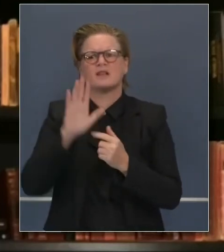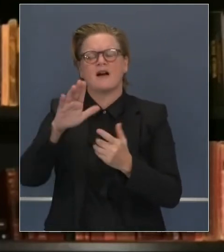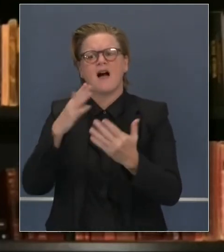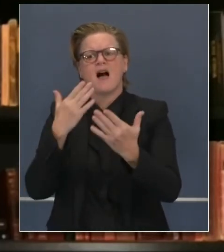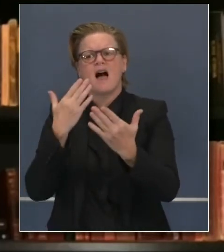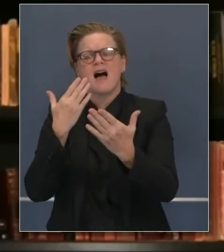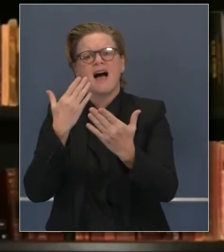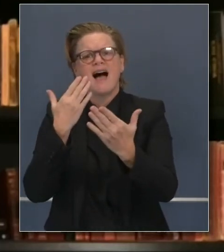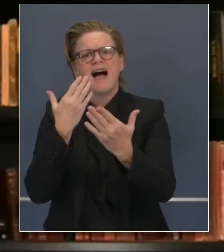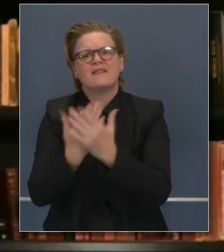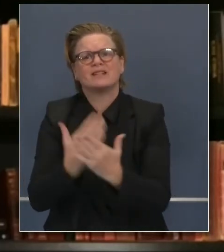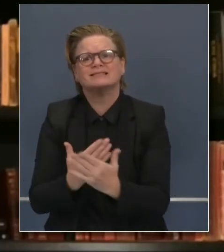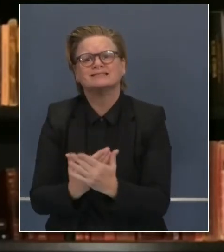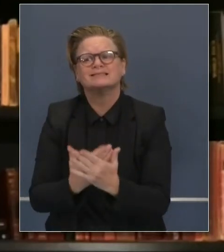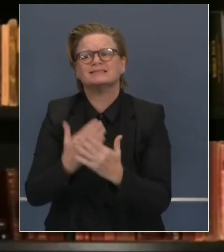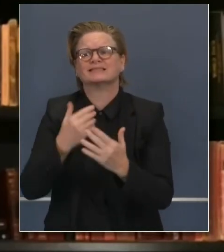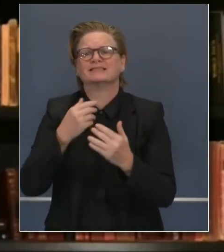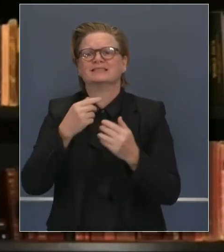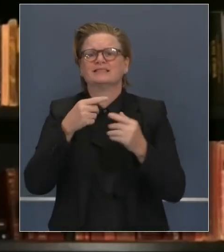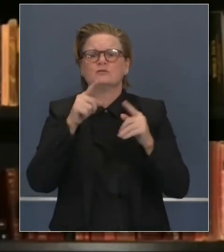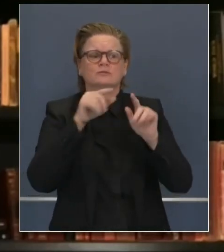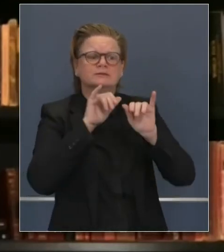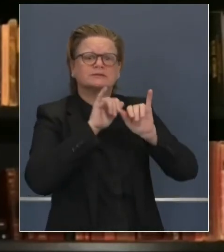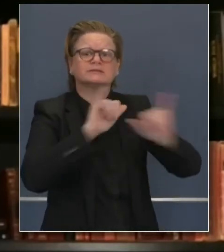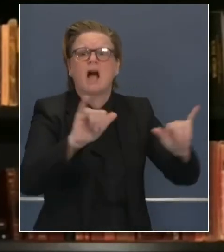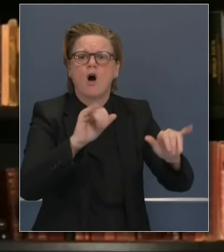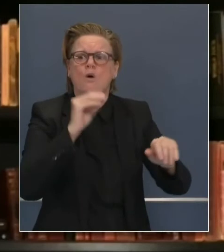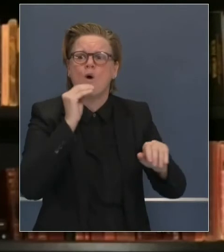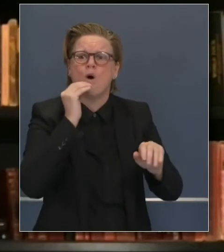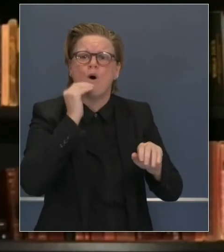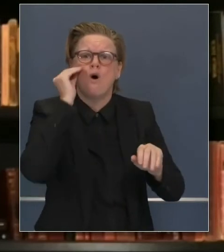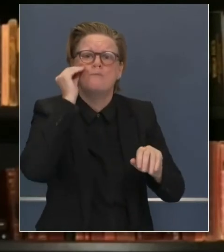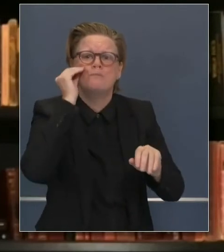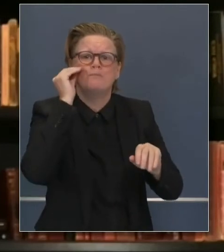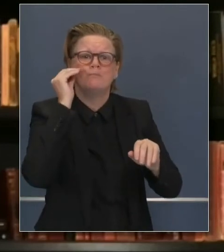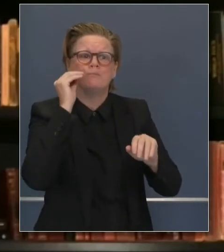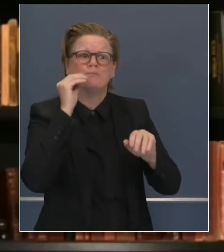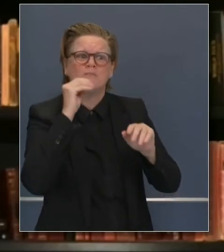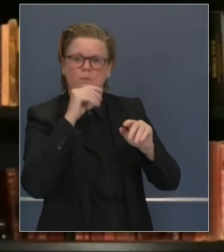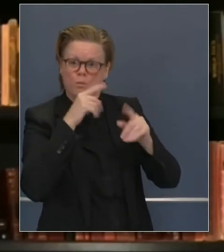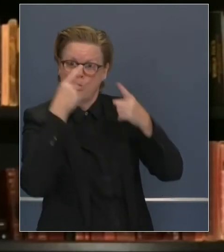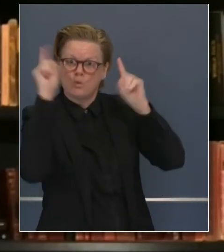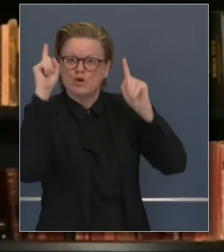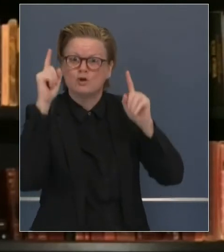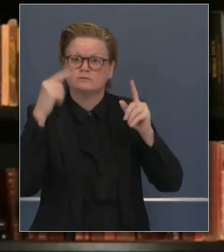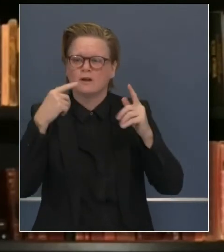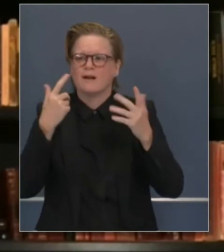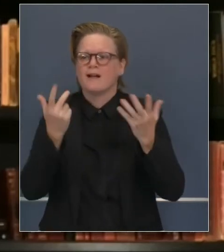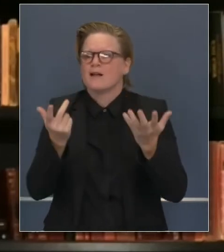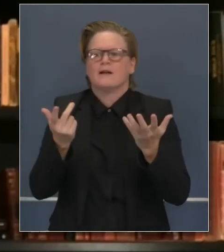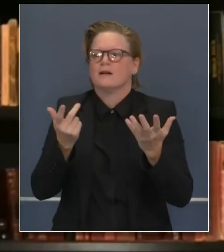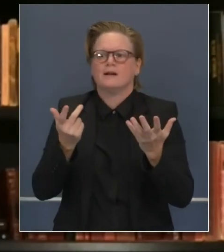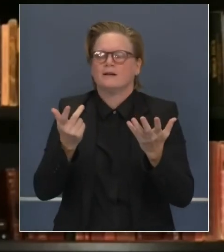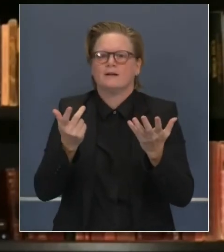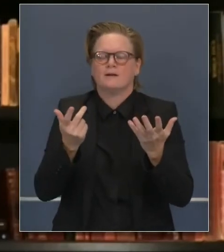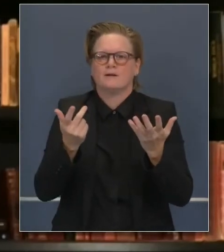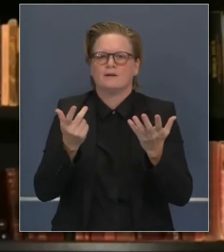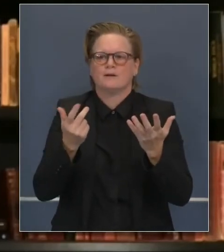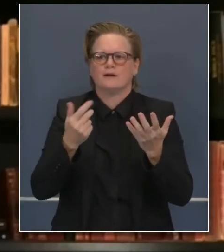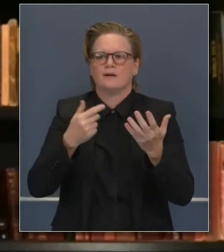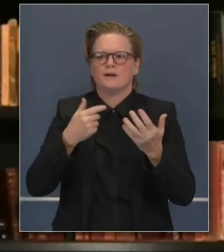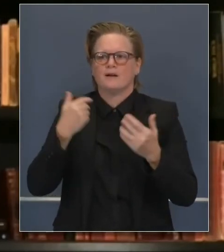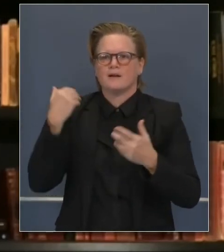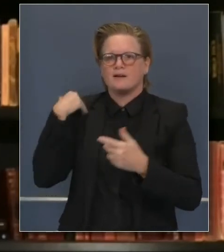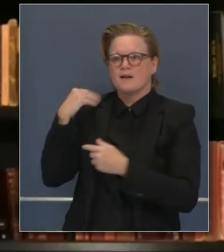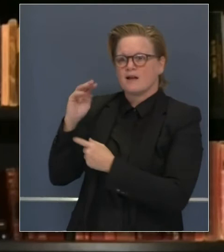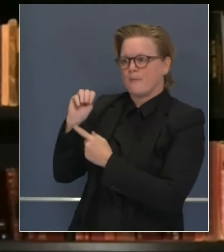what we did by leading the nation as the first state with a stay-at-home order. And we avoided the surge that many other states